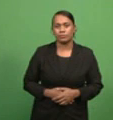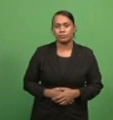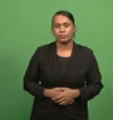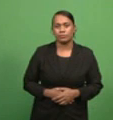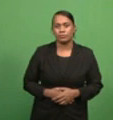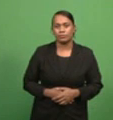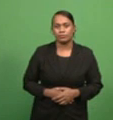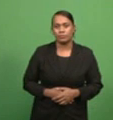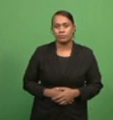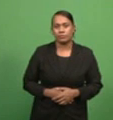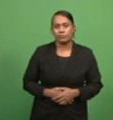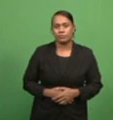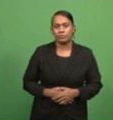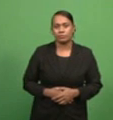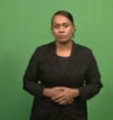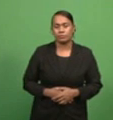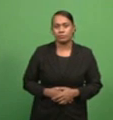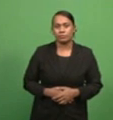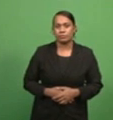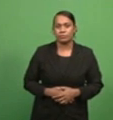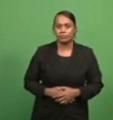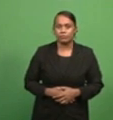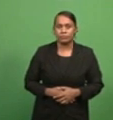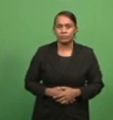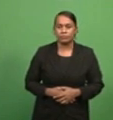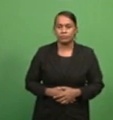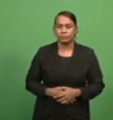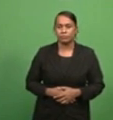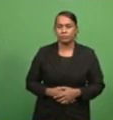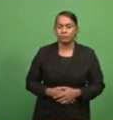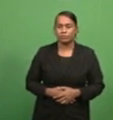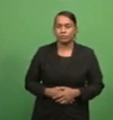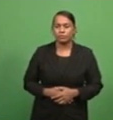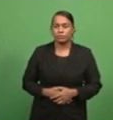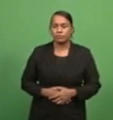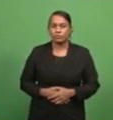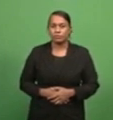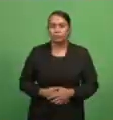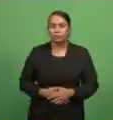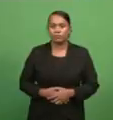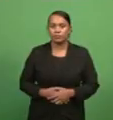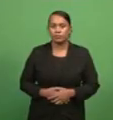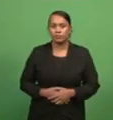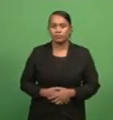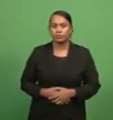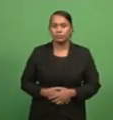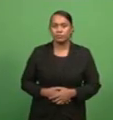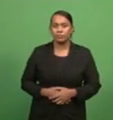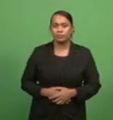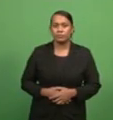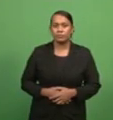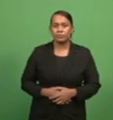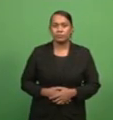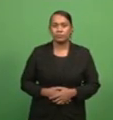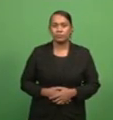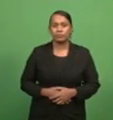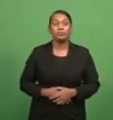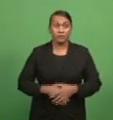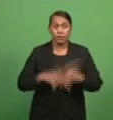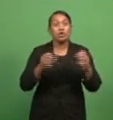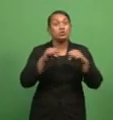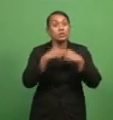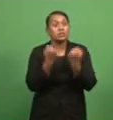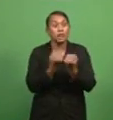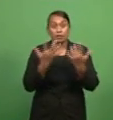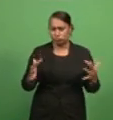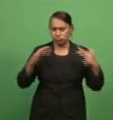boarding. And members of the public are encouraged to wear masks while traveling. Social gatherings of